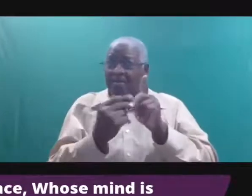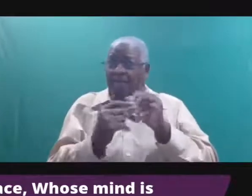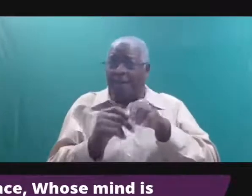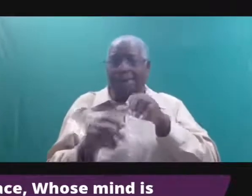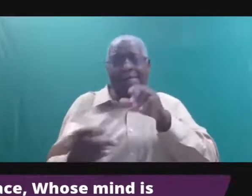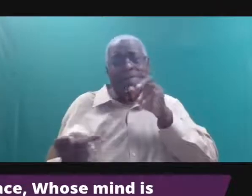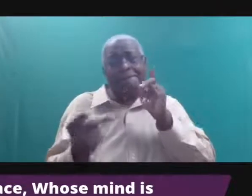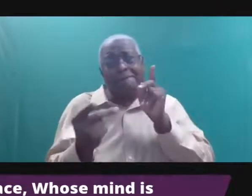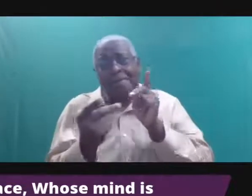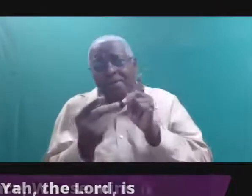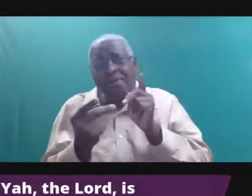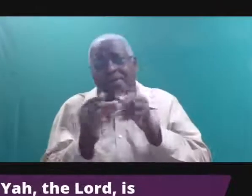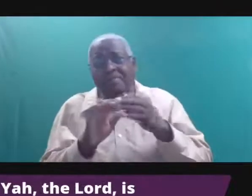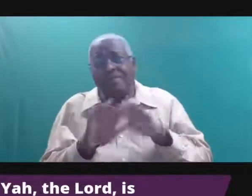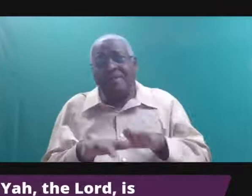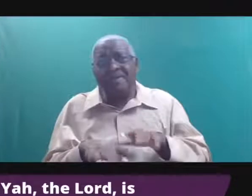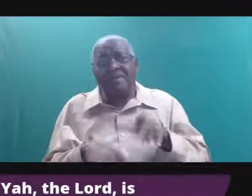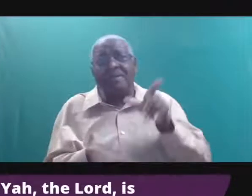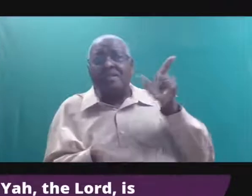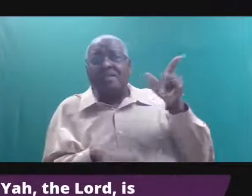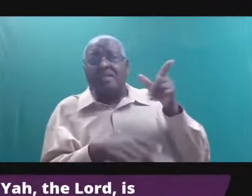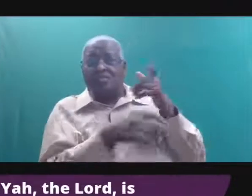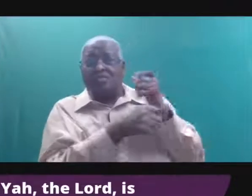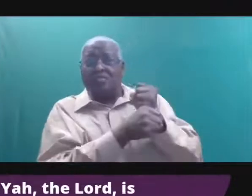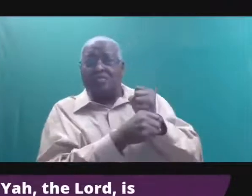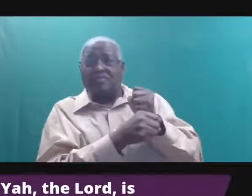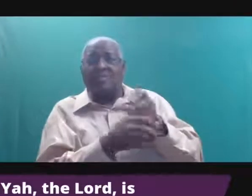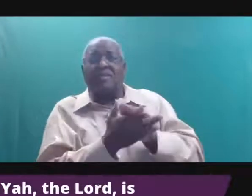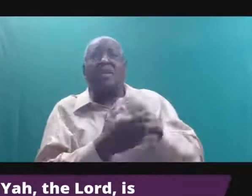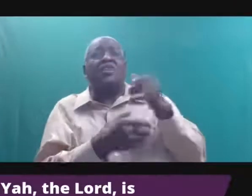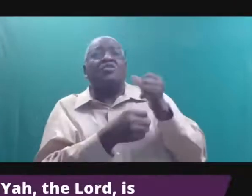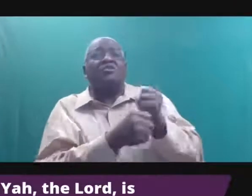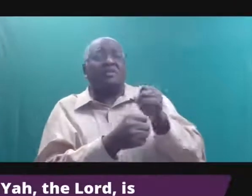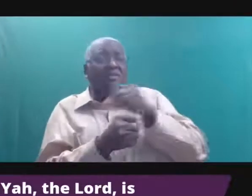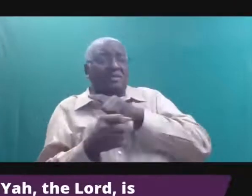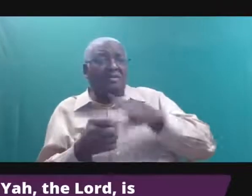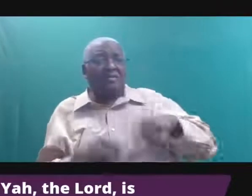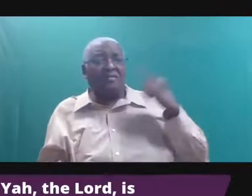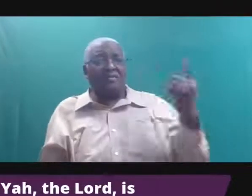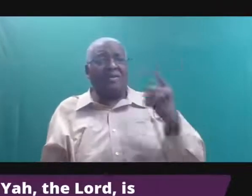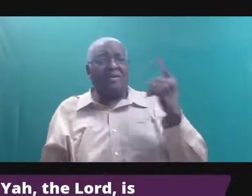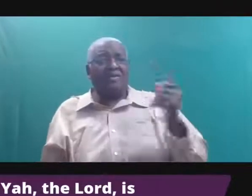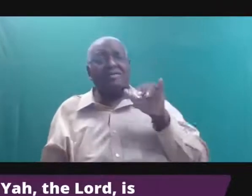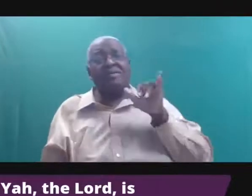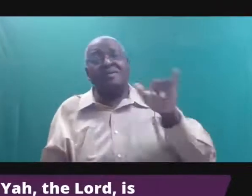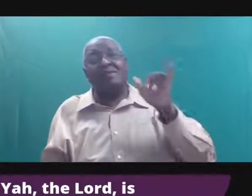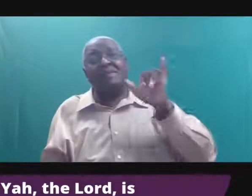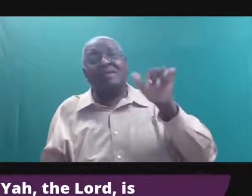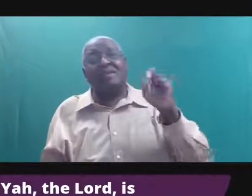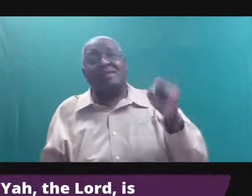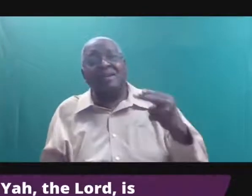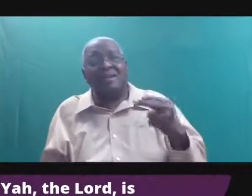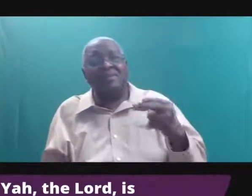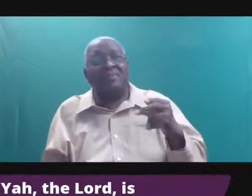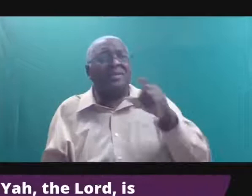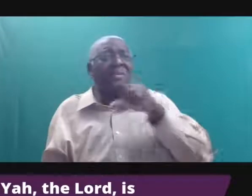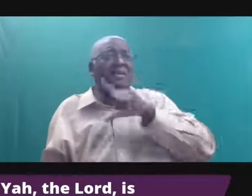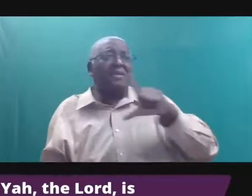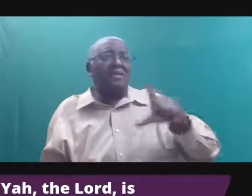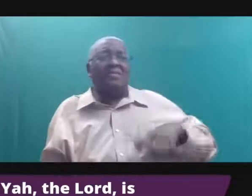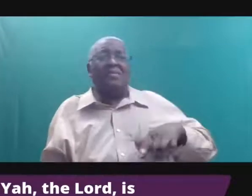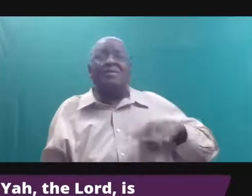you because he trusts on you. Watch this. Trust in the Lord forever, for in Yah, the Lord, is everlasting strength. Catch this.